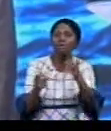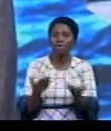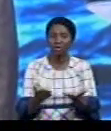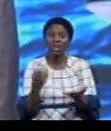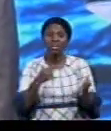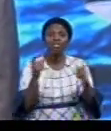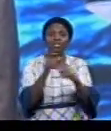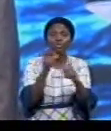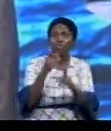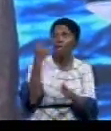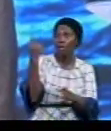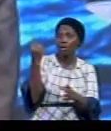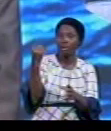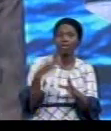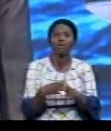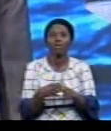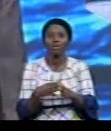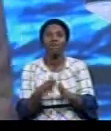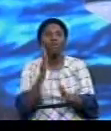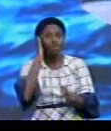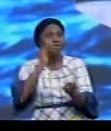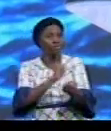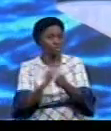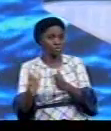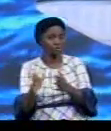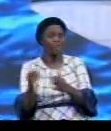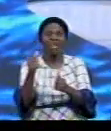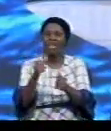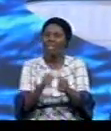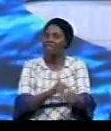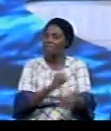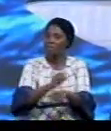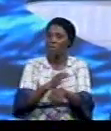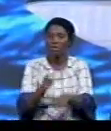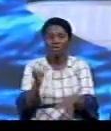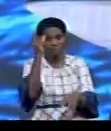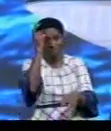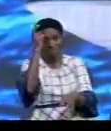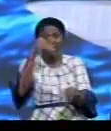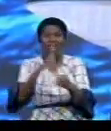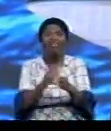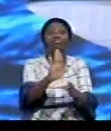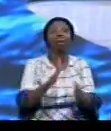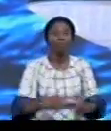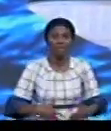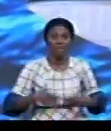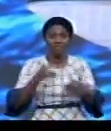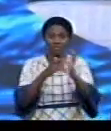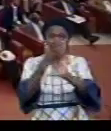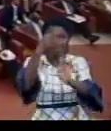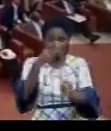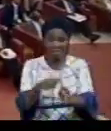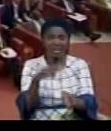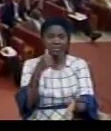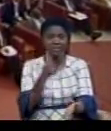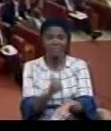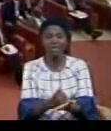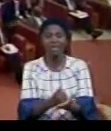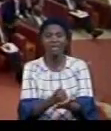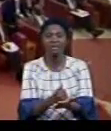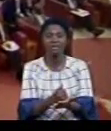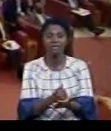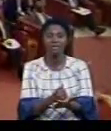Word alone will destroy every work of the devil in your life, in Jesus' name.